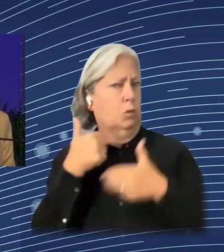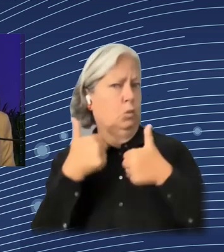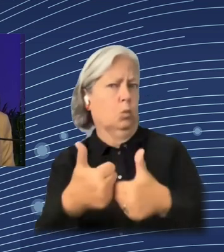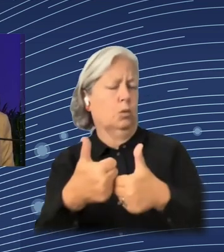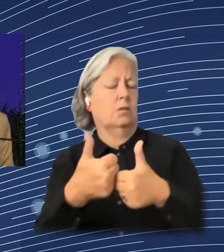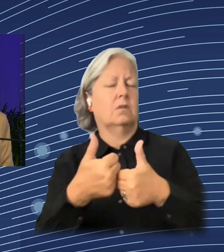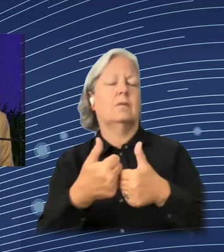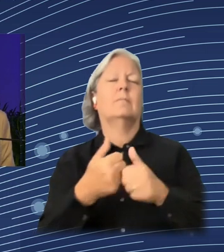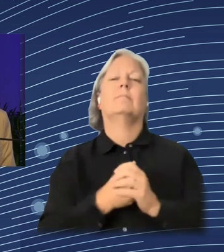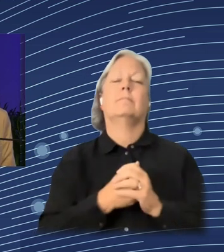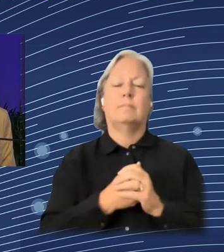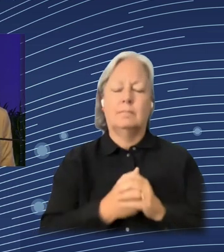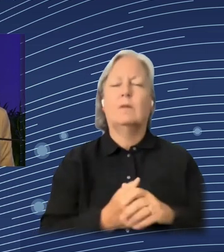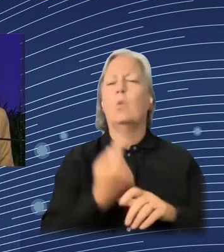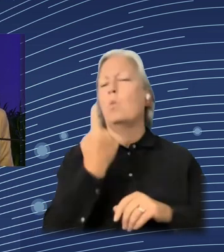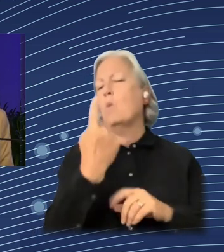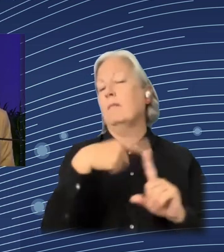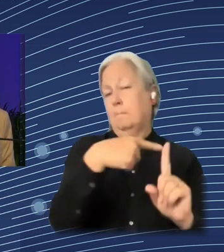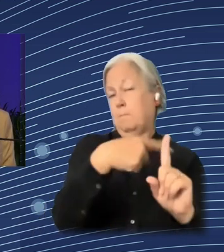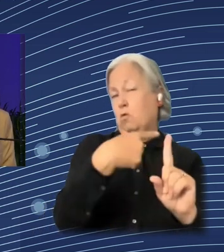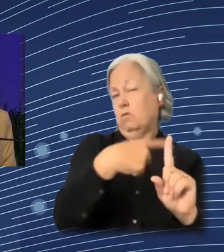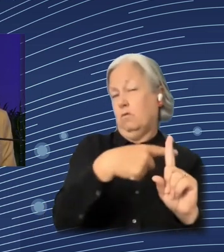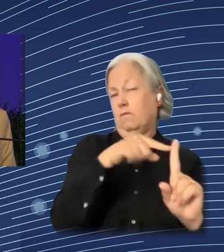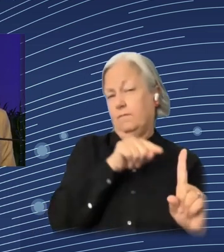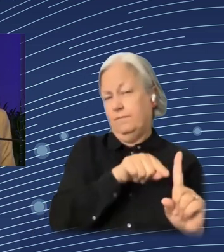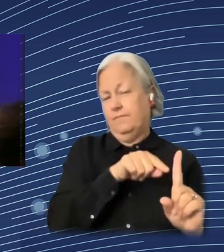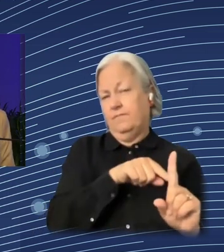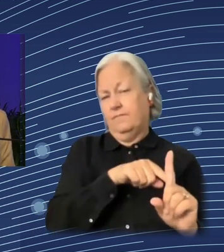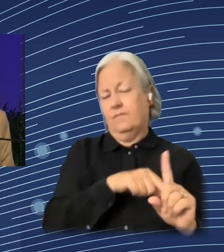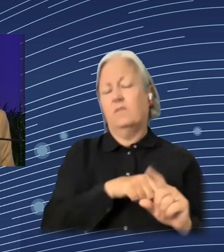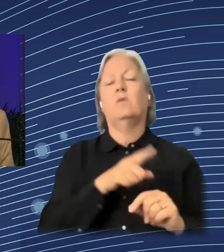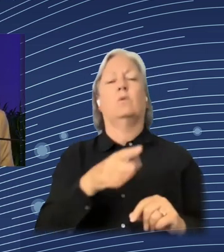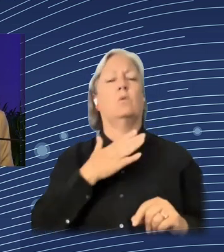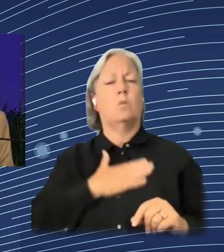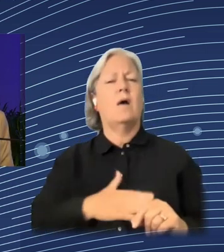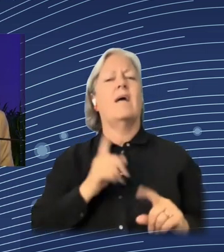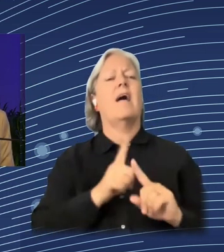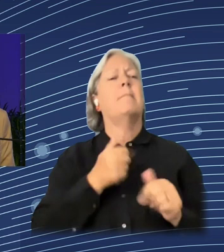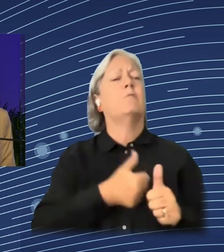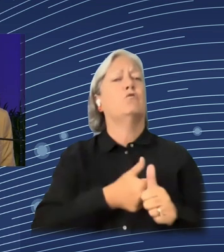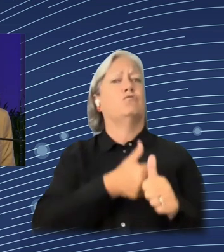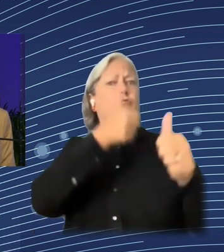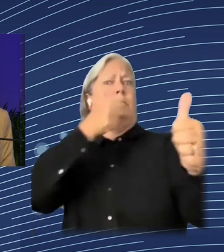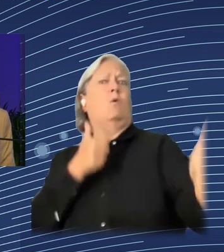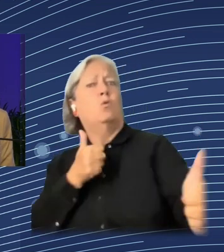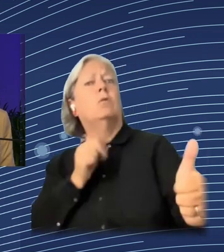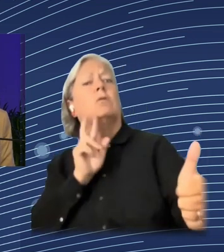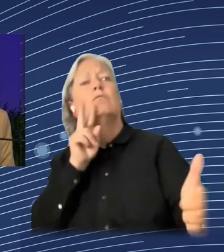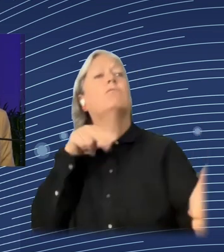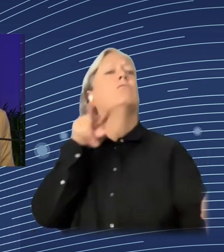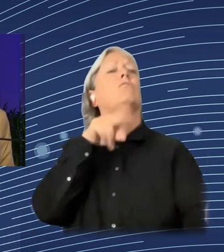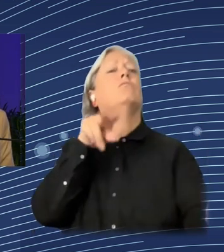One of the benefits to can conduct remote inspections is that